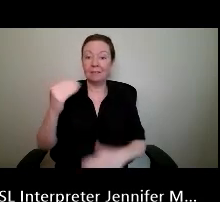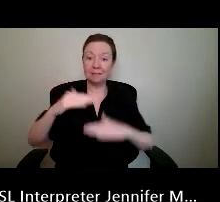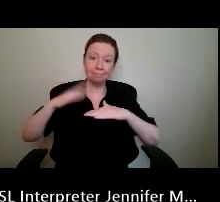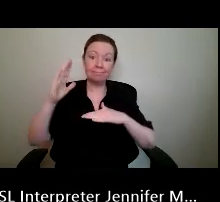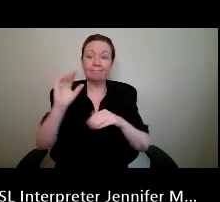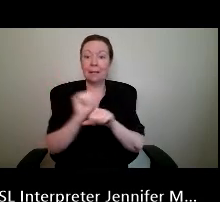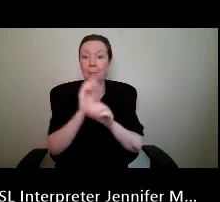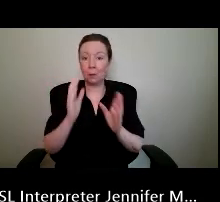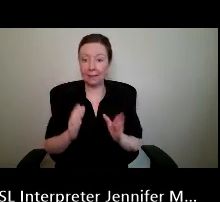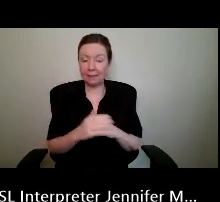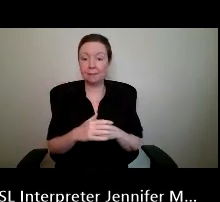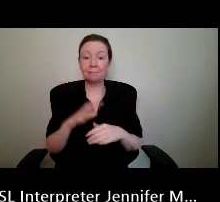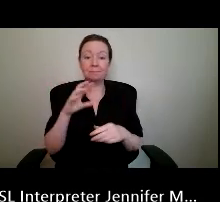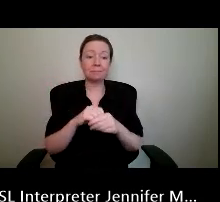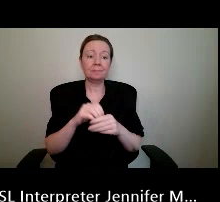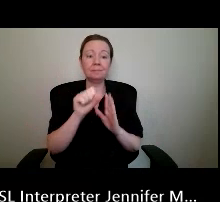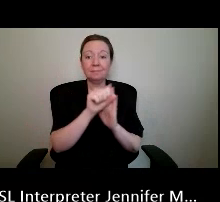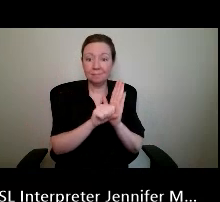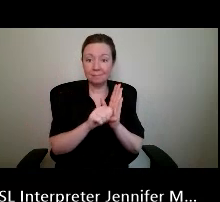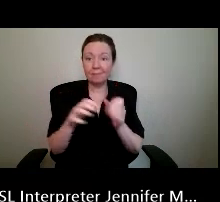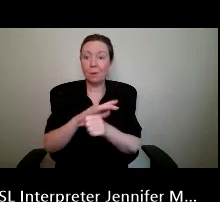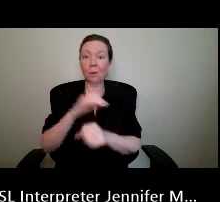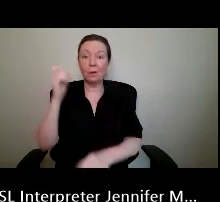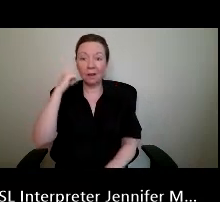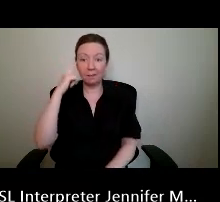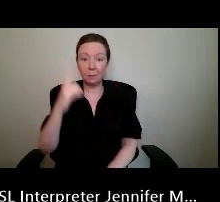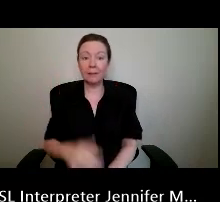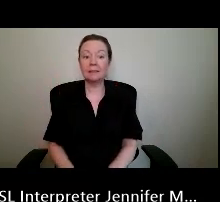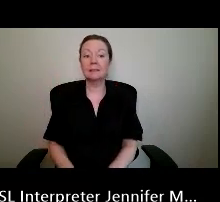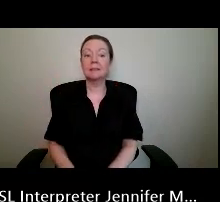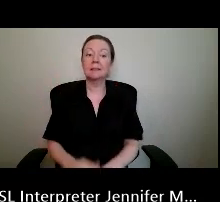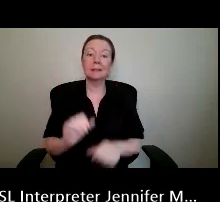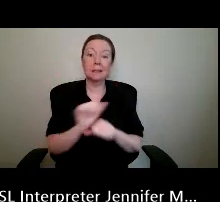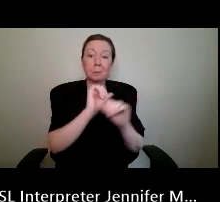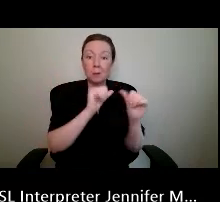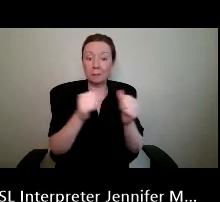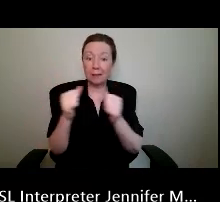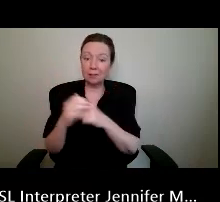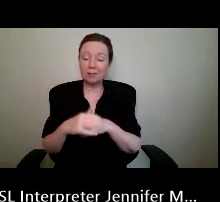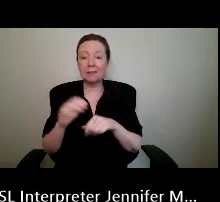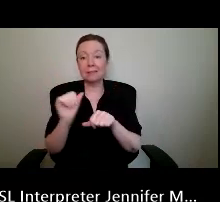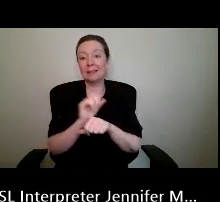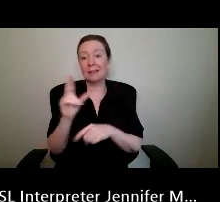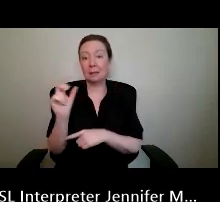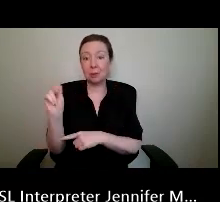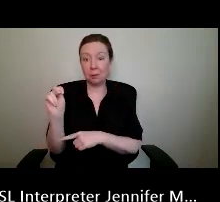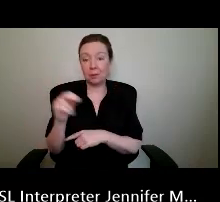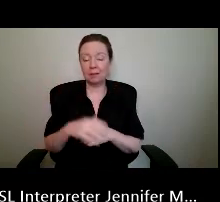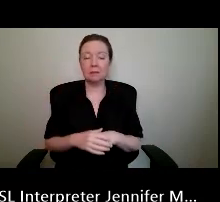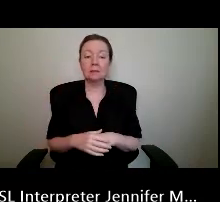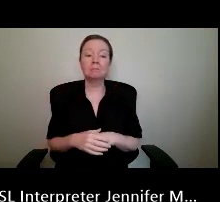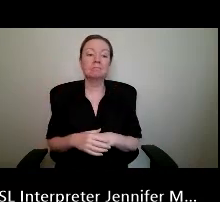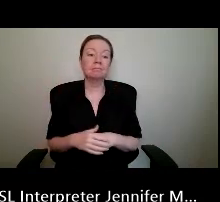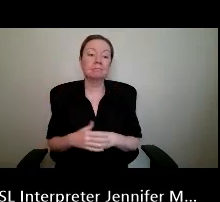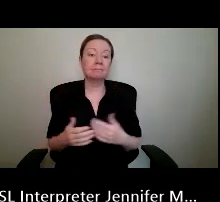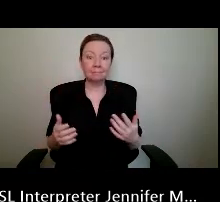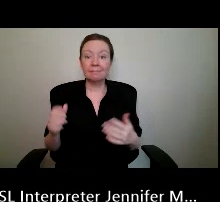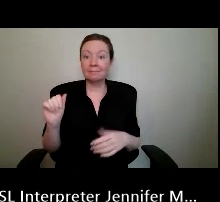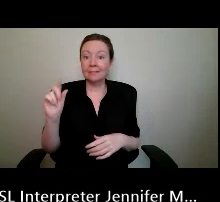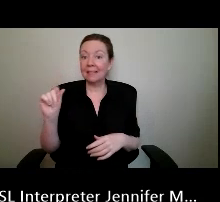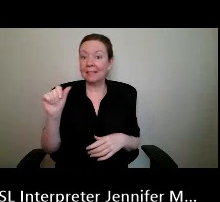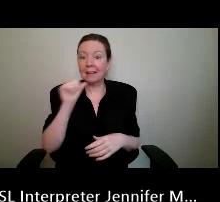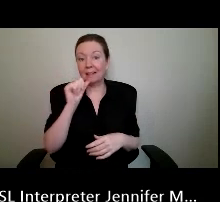employees. This can include state or local government, employment agencies, and labor unions. So the ADA will